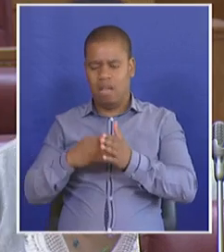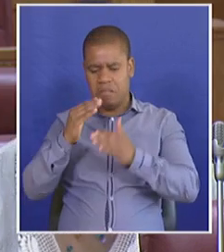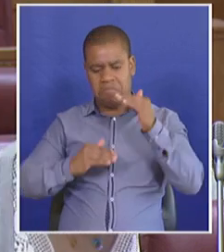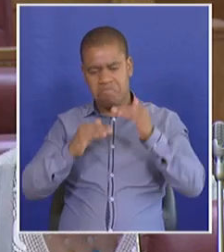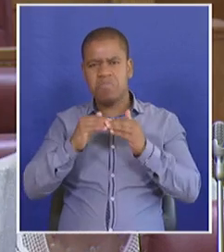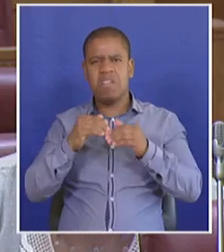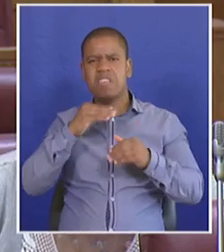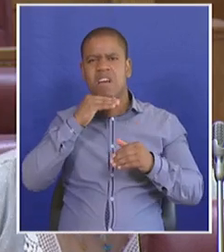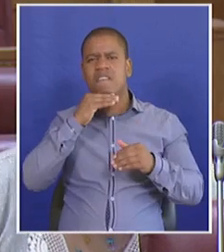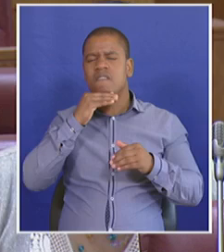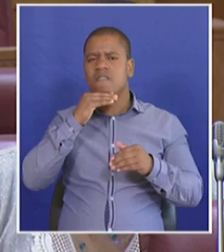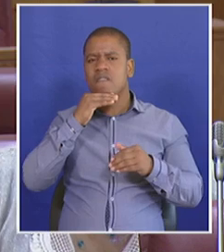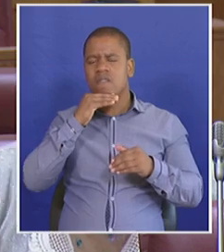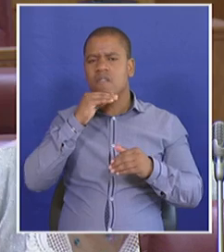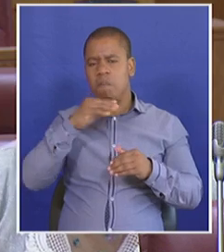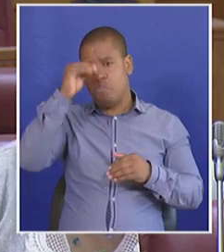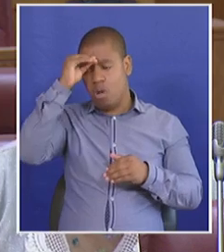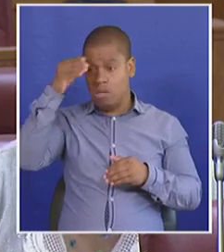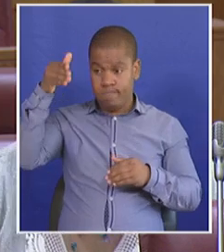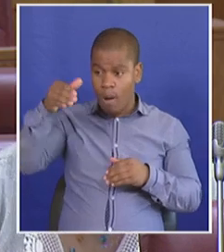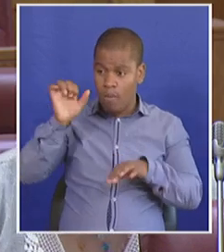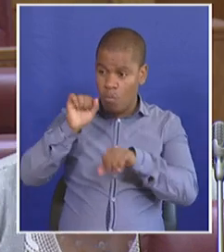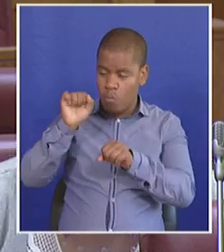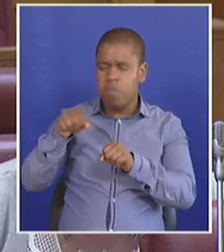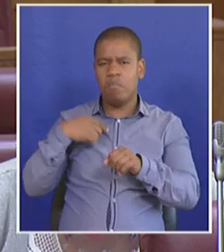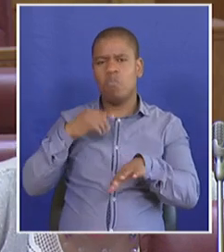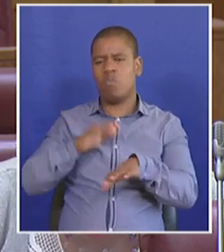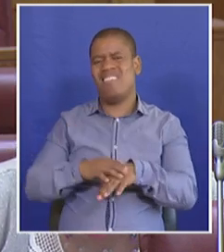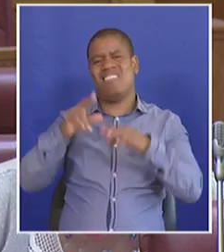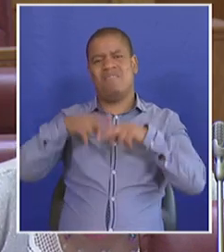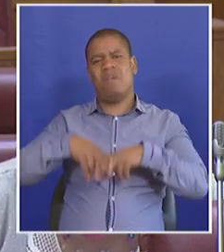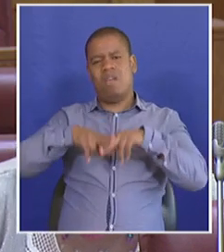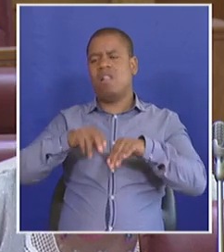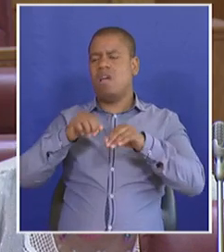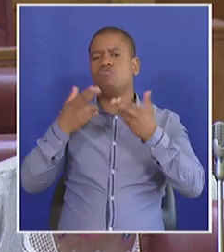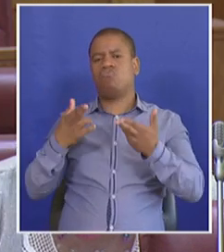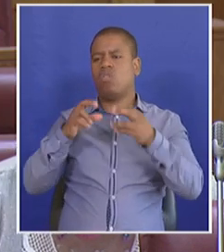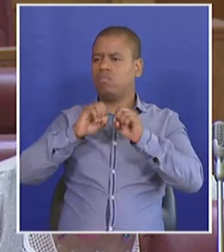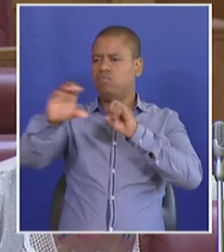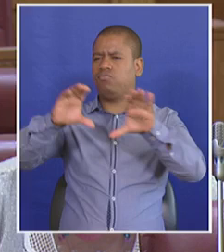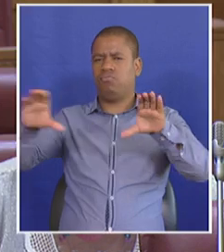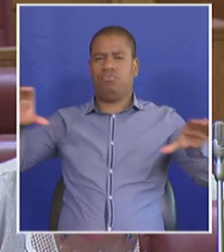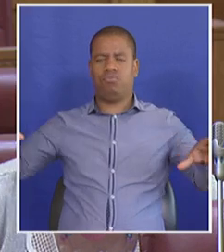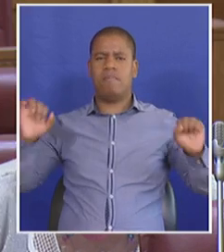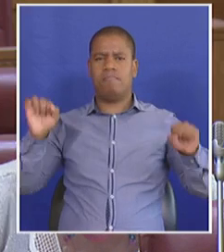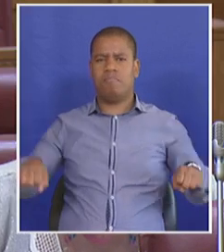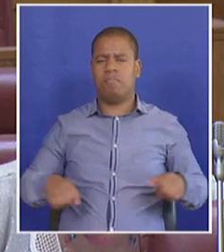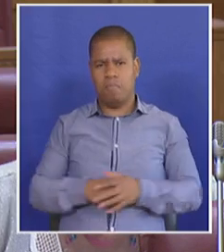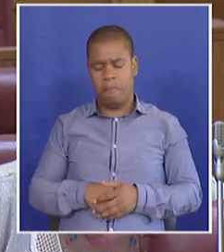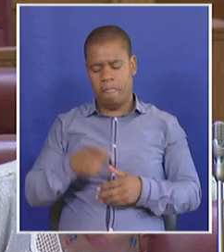of policing in our respective areas is the question of the resource allocation guide. and looking at how it has got to